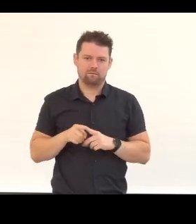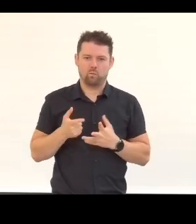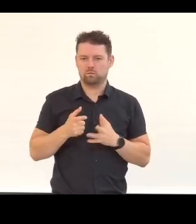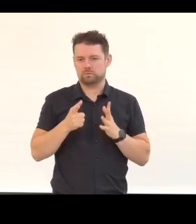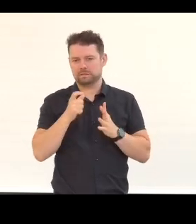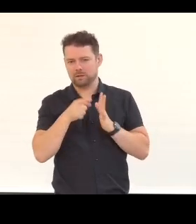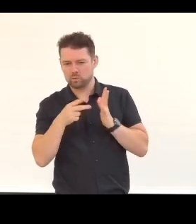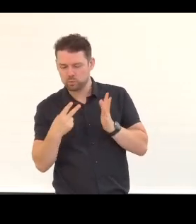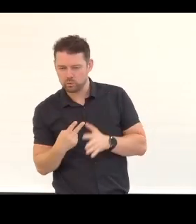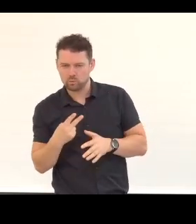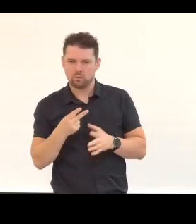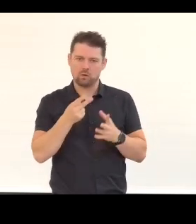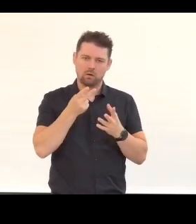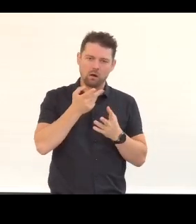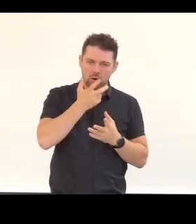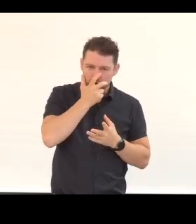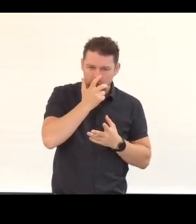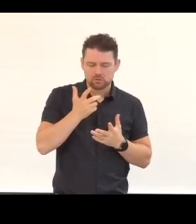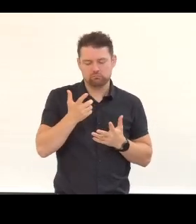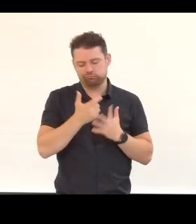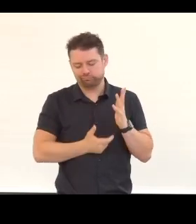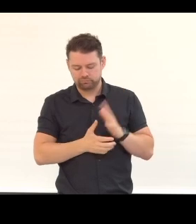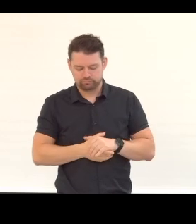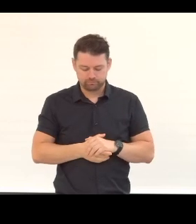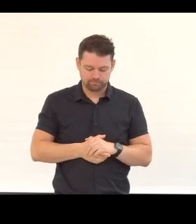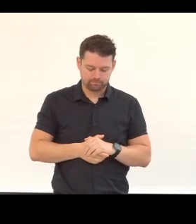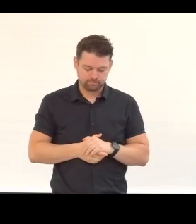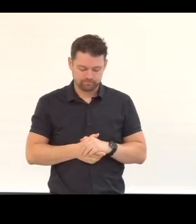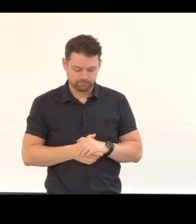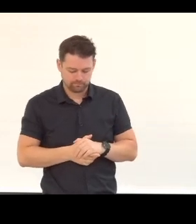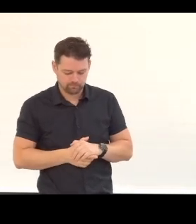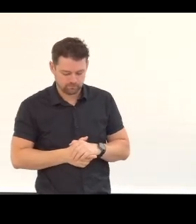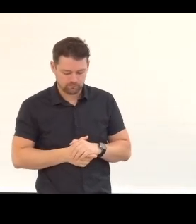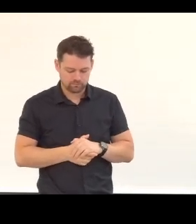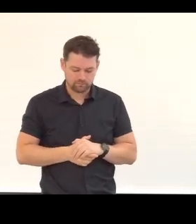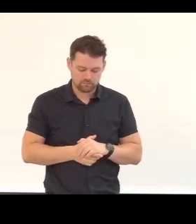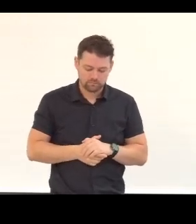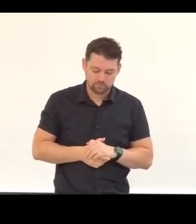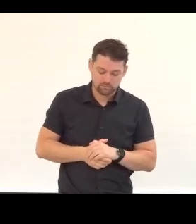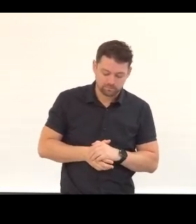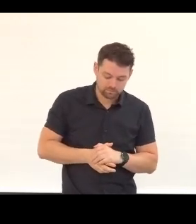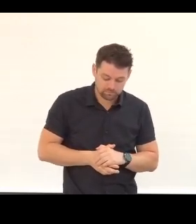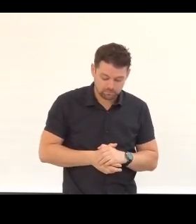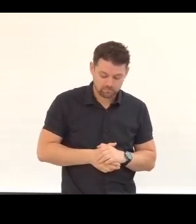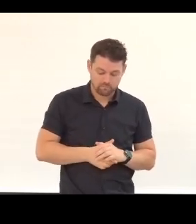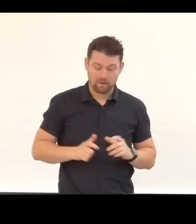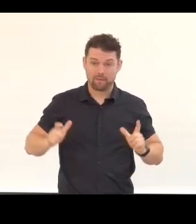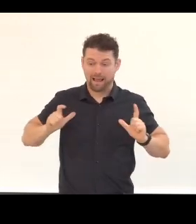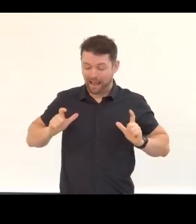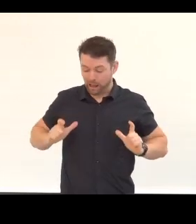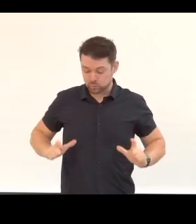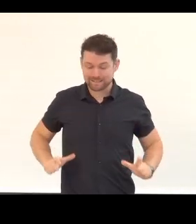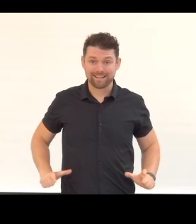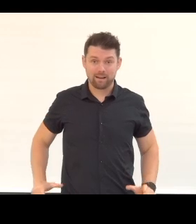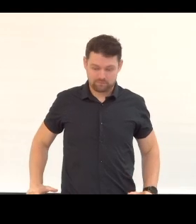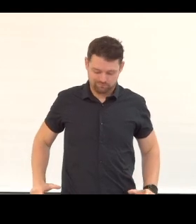CO2, oxygen, and so on, other values in the OBDH. The outer layer, and this is now where the ESA project